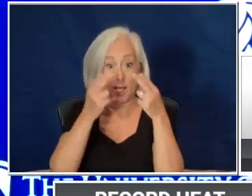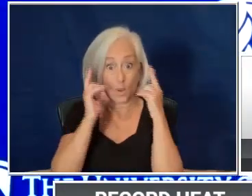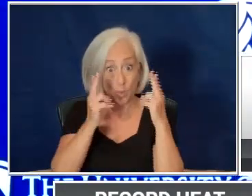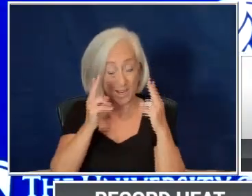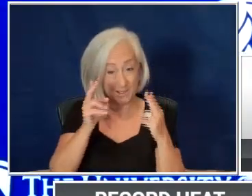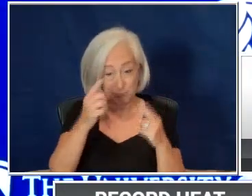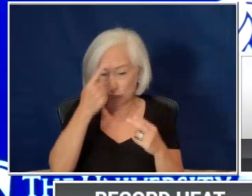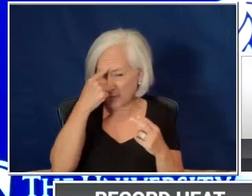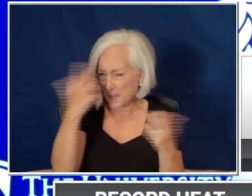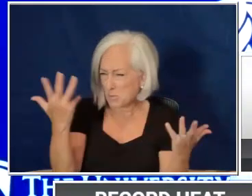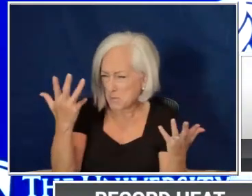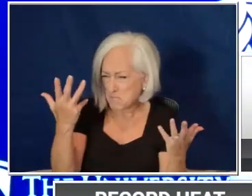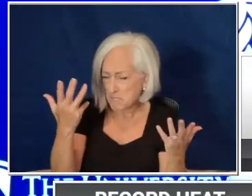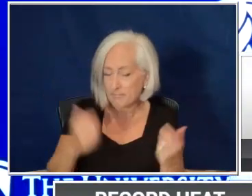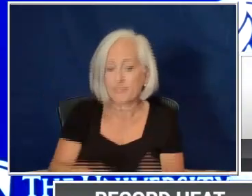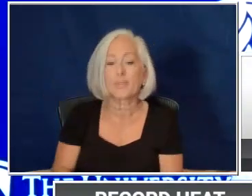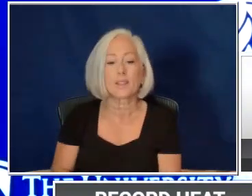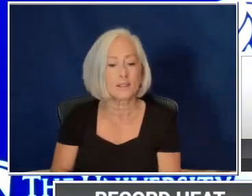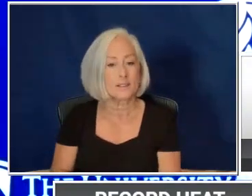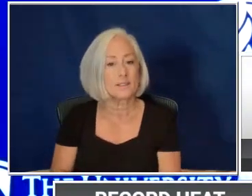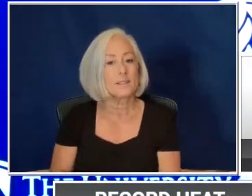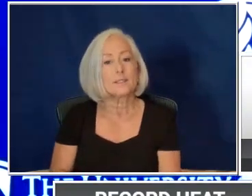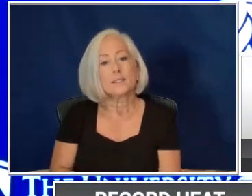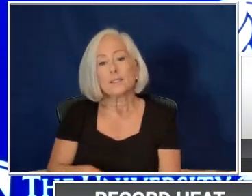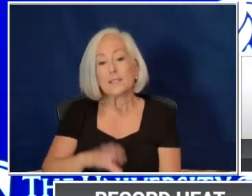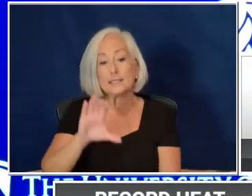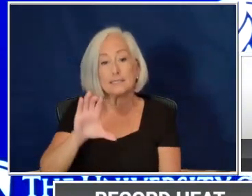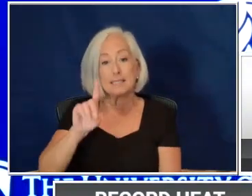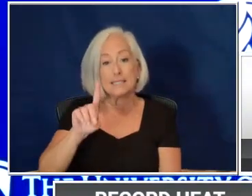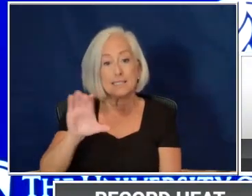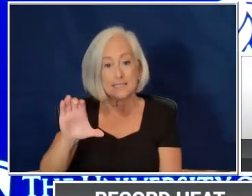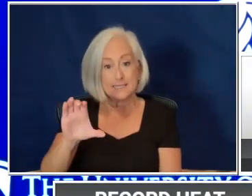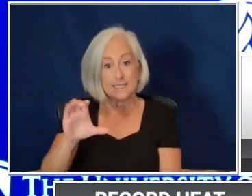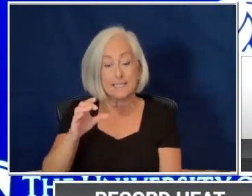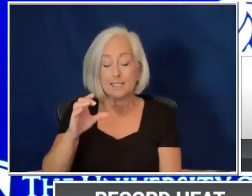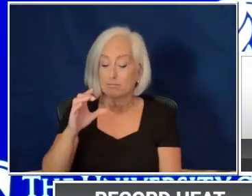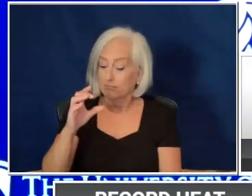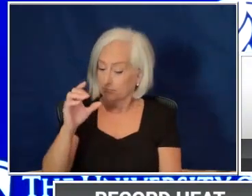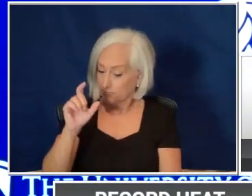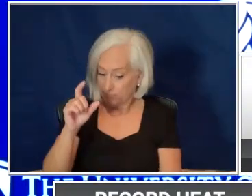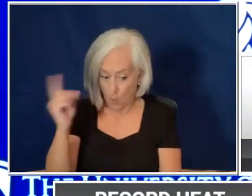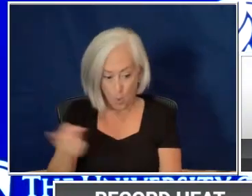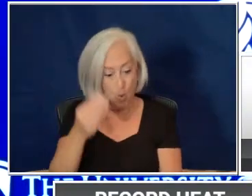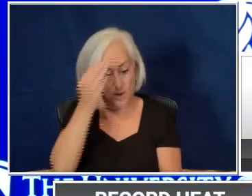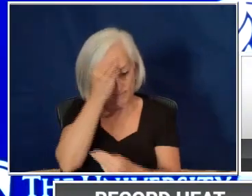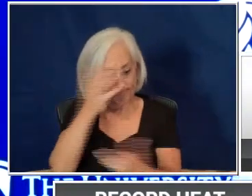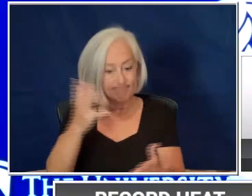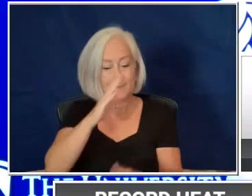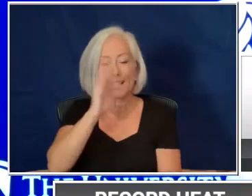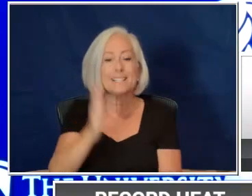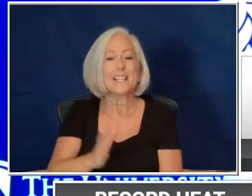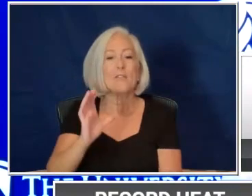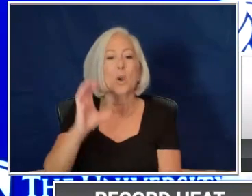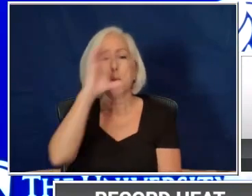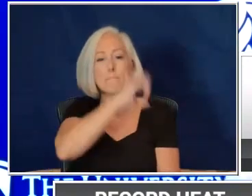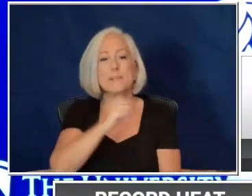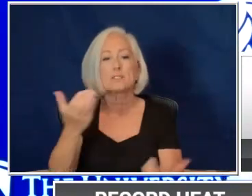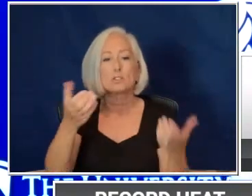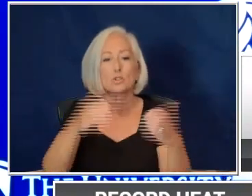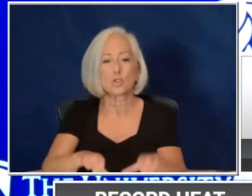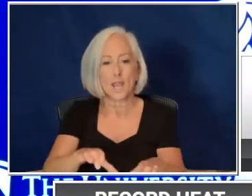CDC recommendations is never miss a chance to vaccinate. I think that's totally true. Now, if you've had